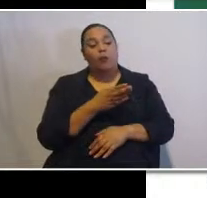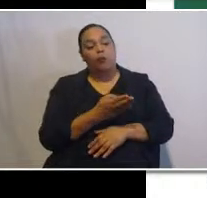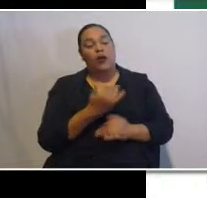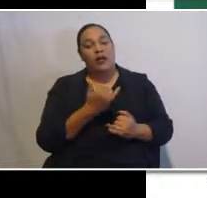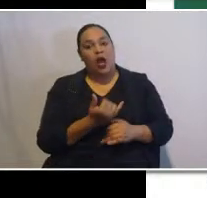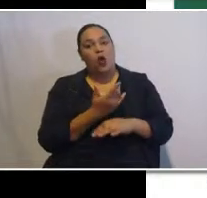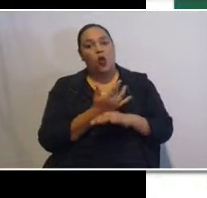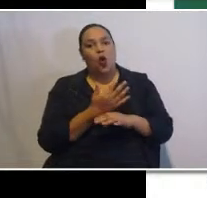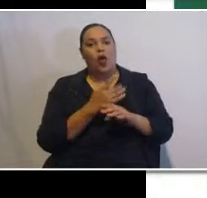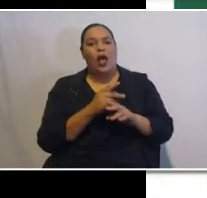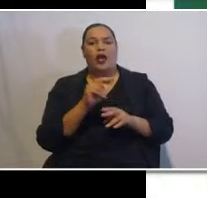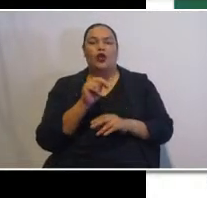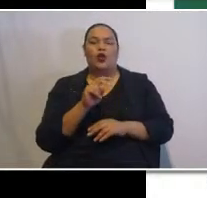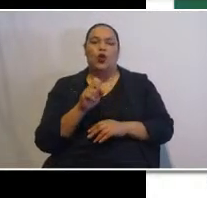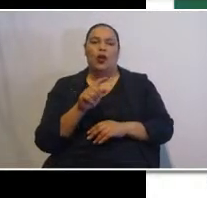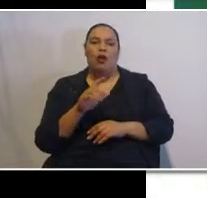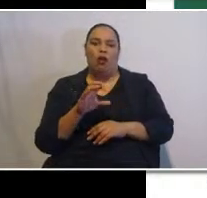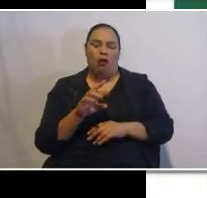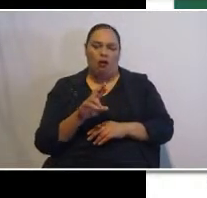coal and nuclear.